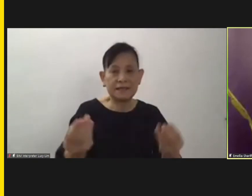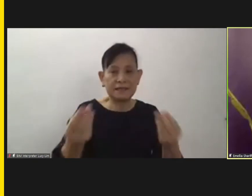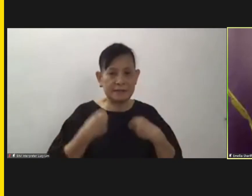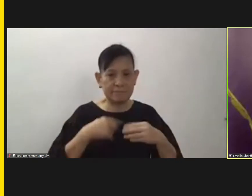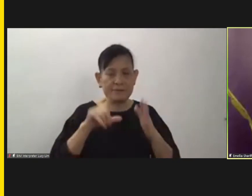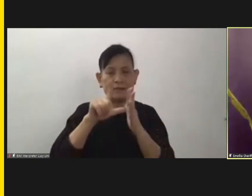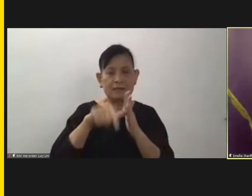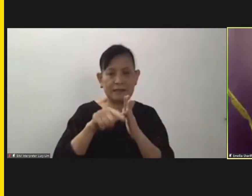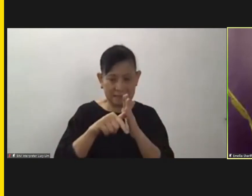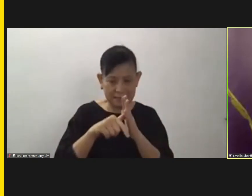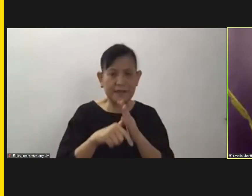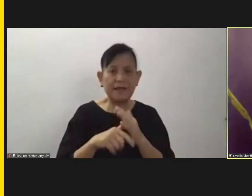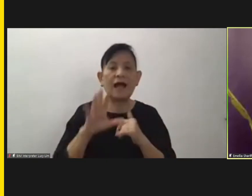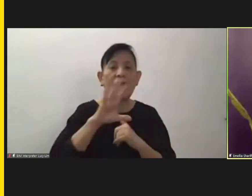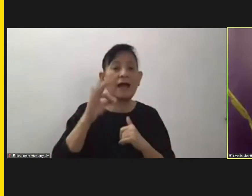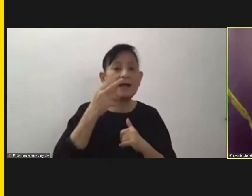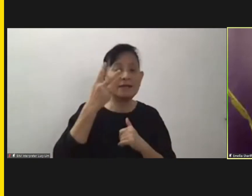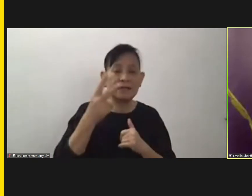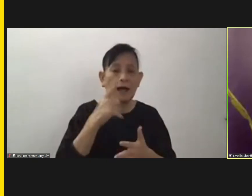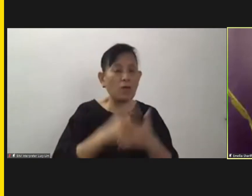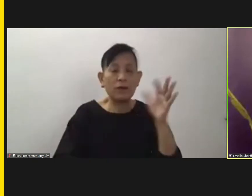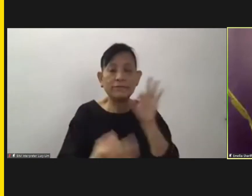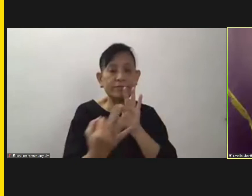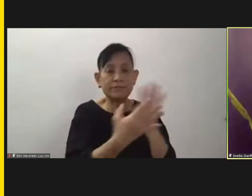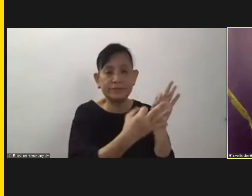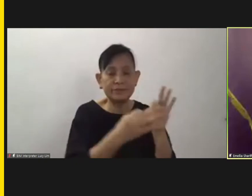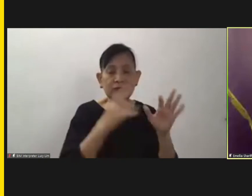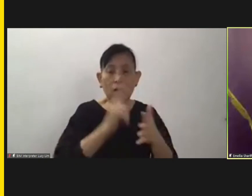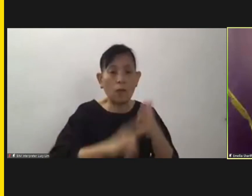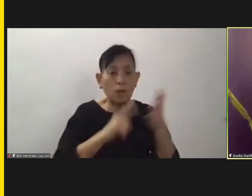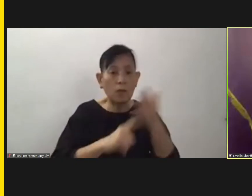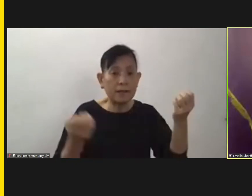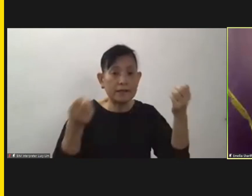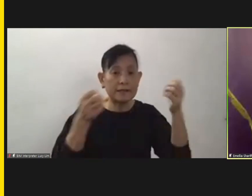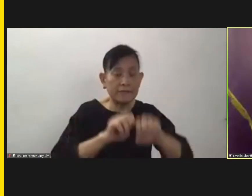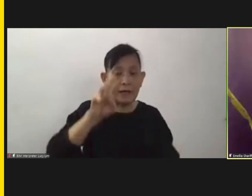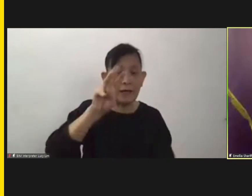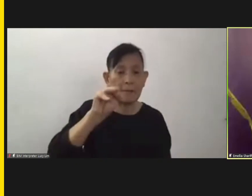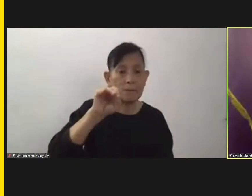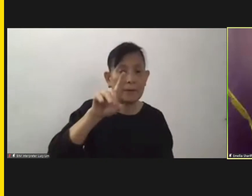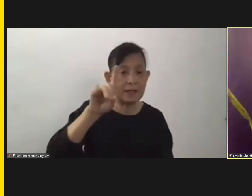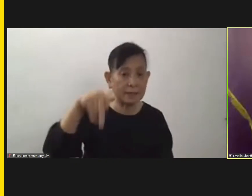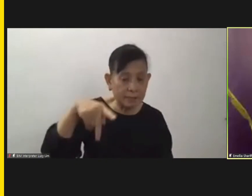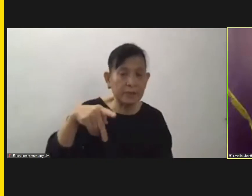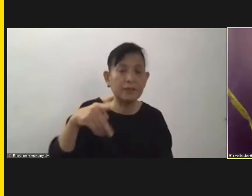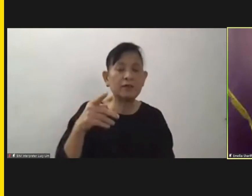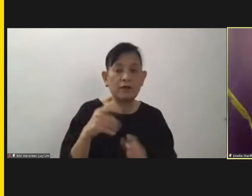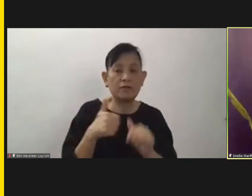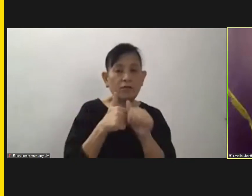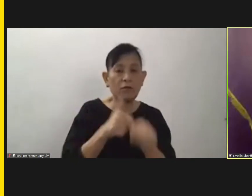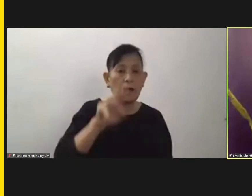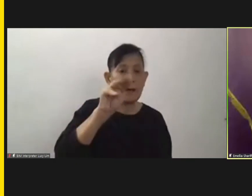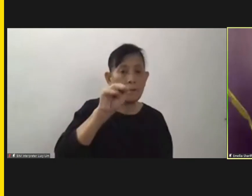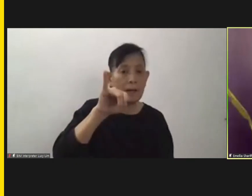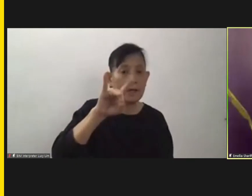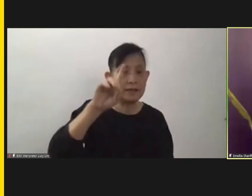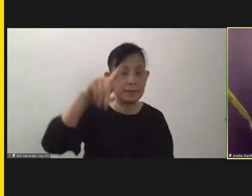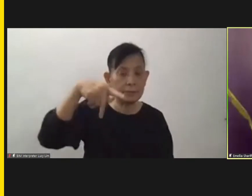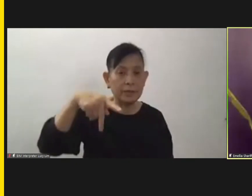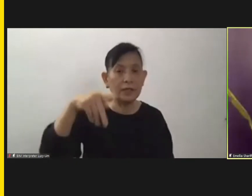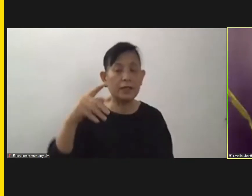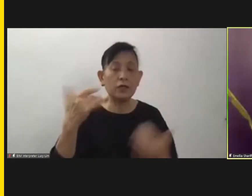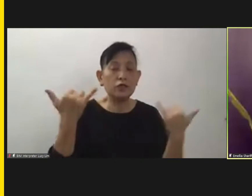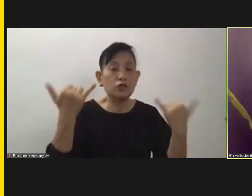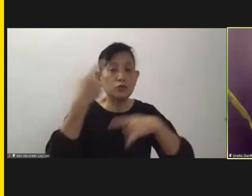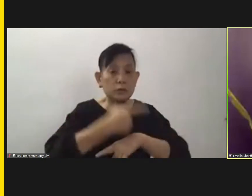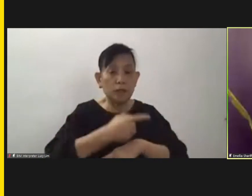today. Aside from that, if you'd like to keep updated with our events at MIDP, you can follow our social media at MIDP Today on Facebook,